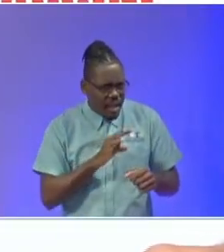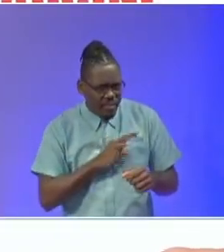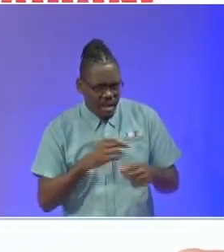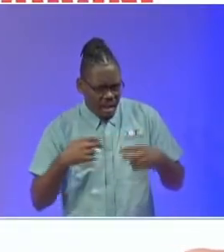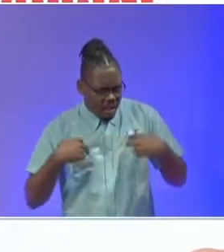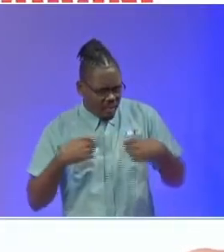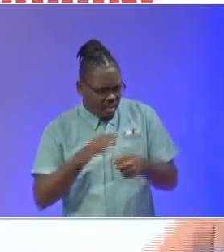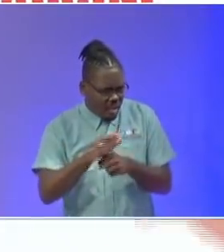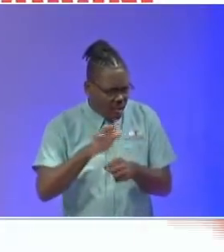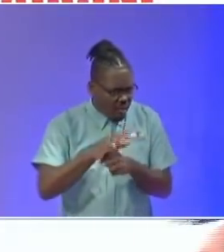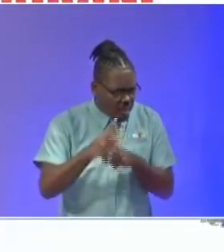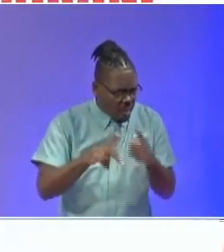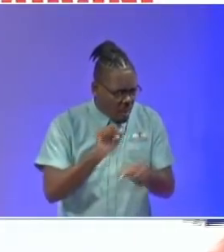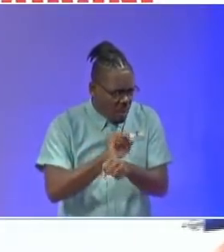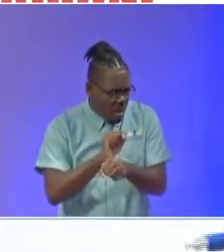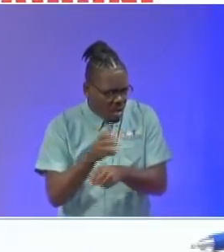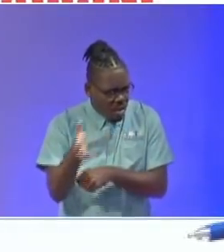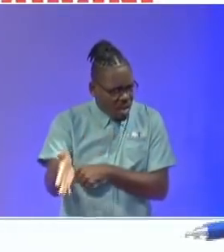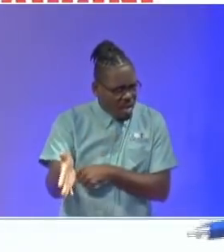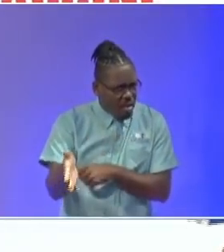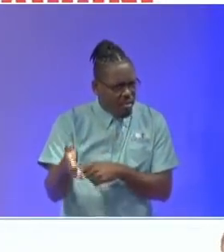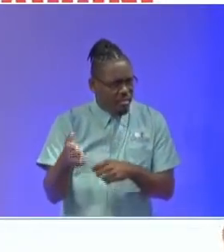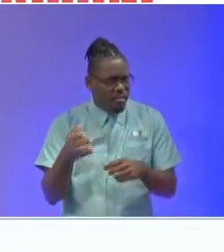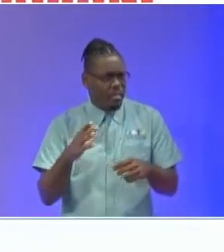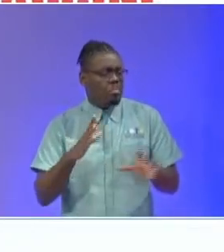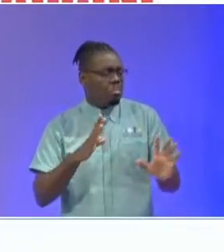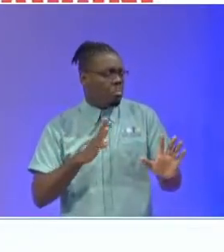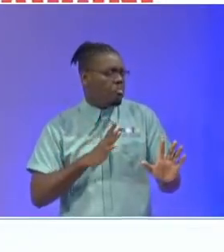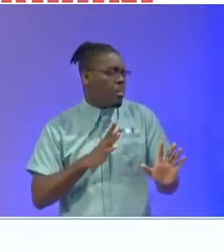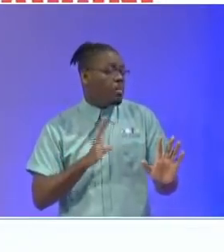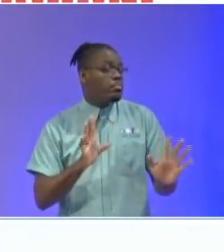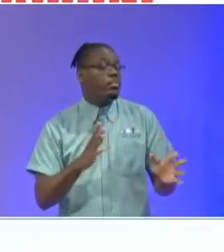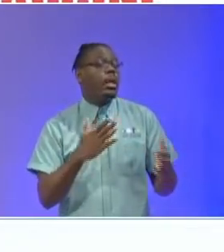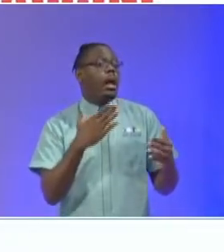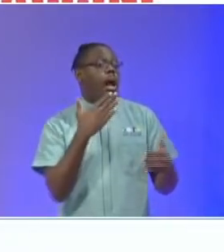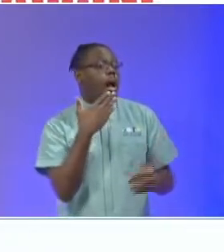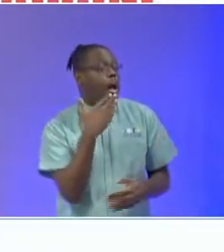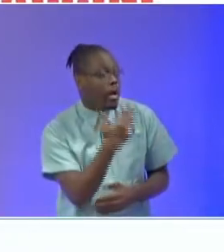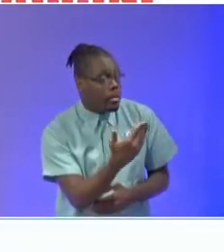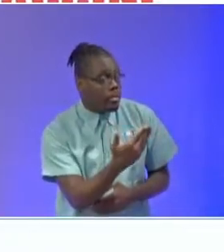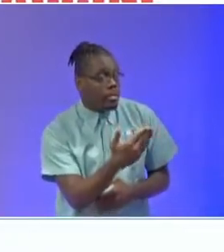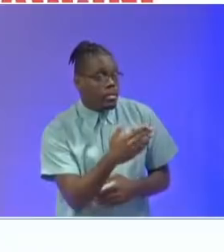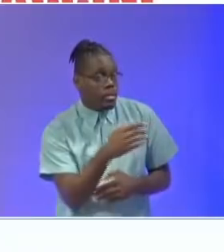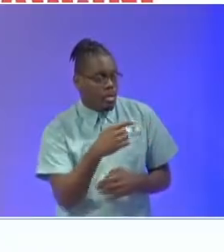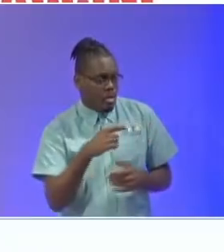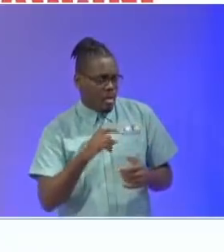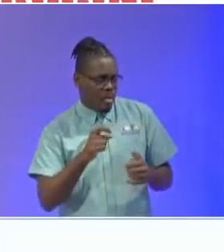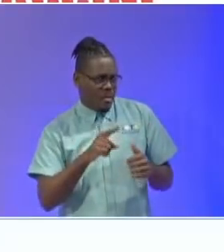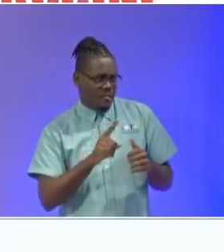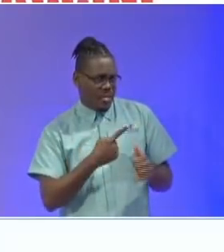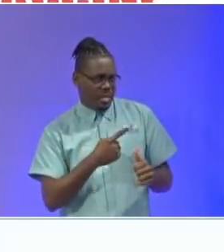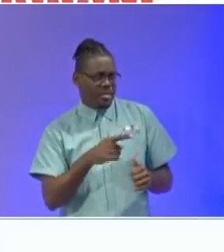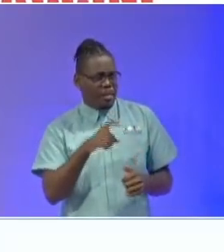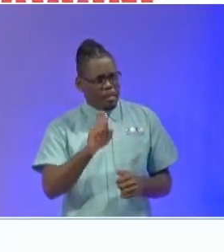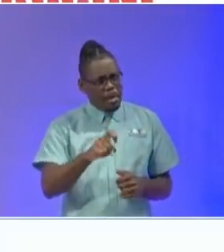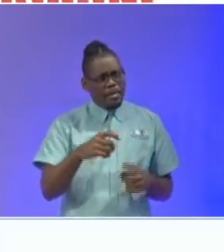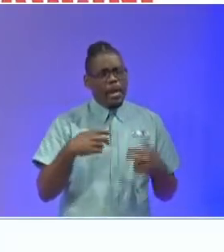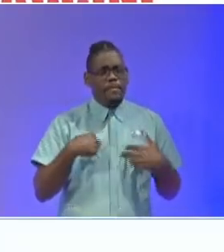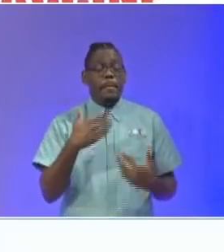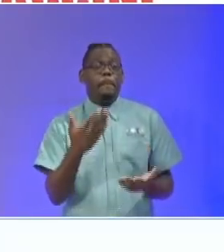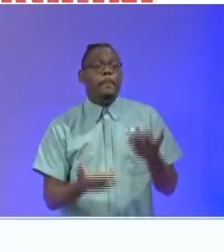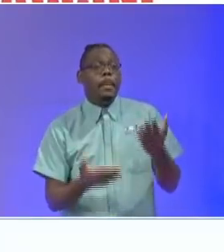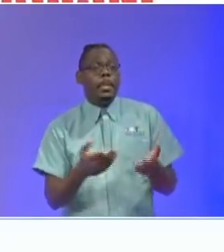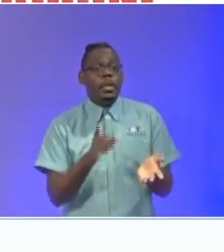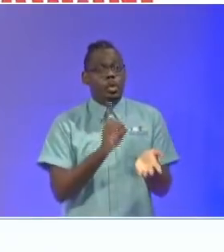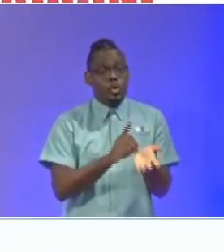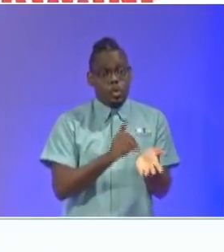with the first question and part of the second question, and Dr. Suraj will come in with the technical part of the second question. So the